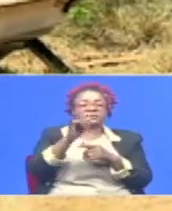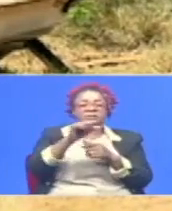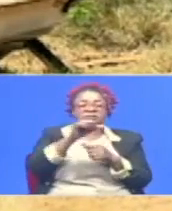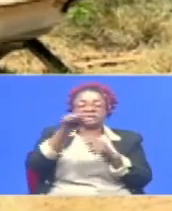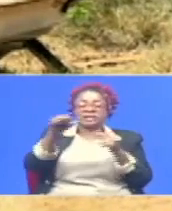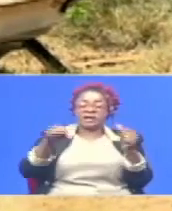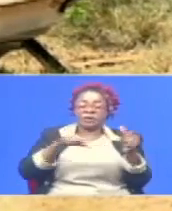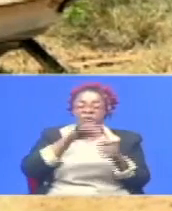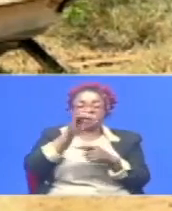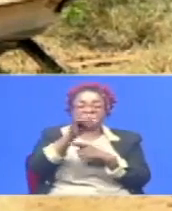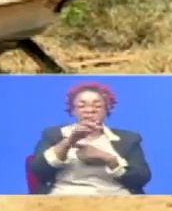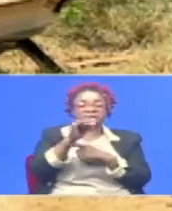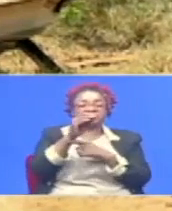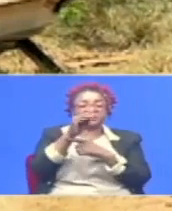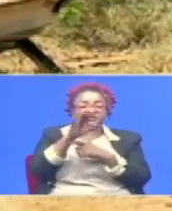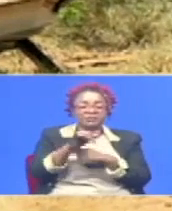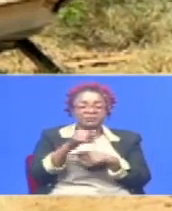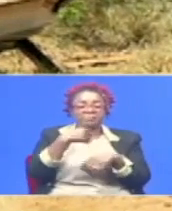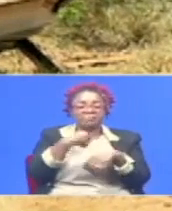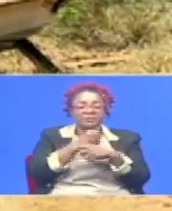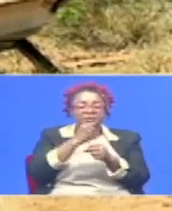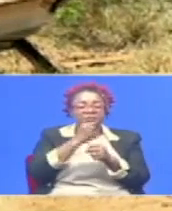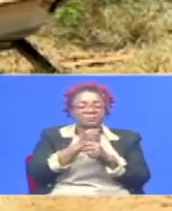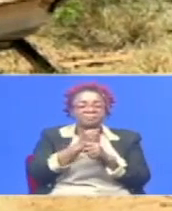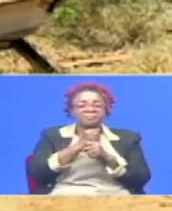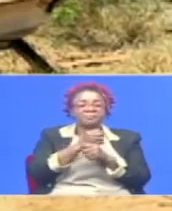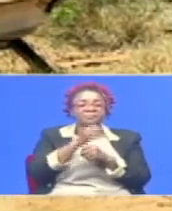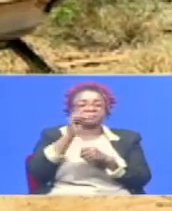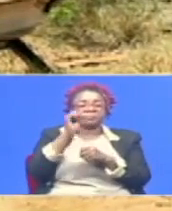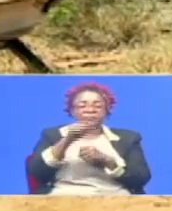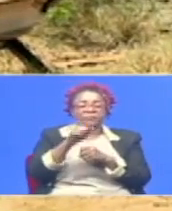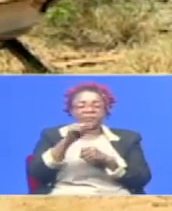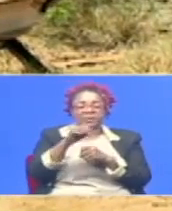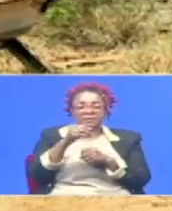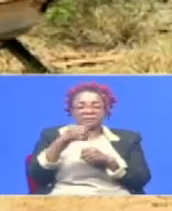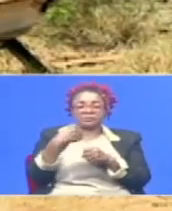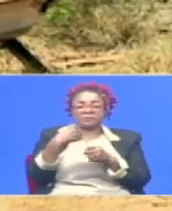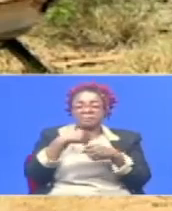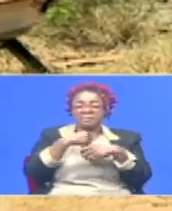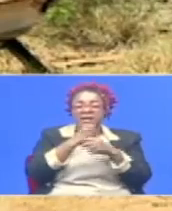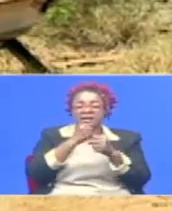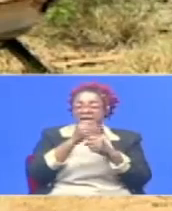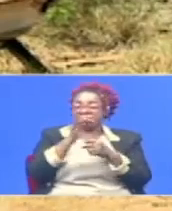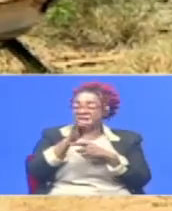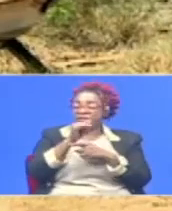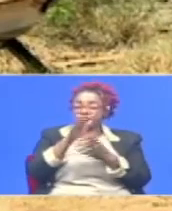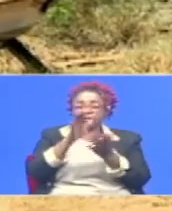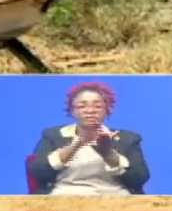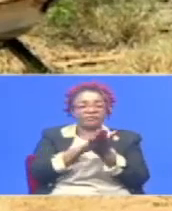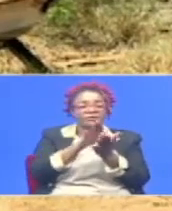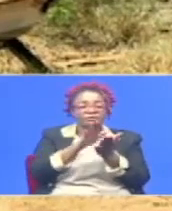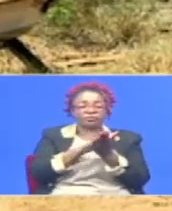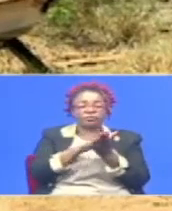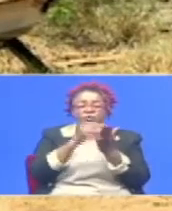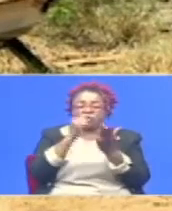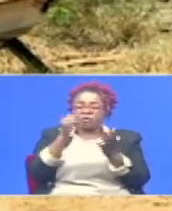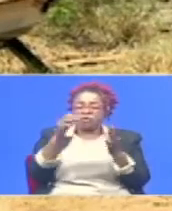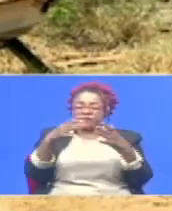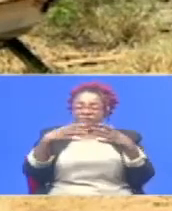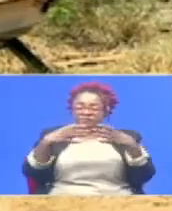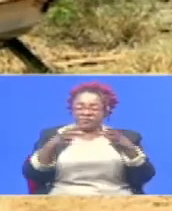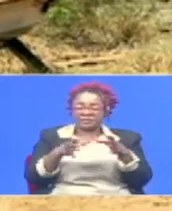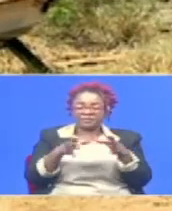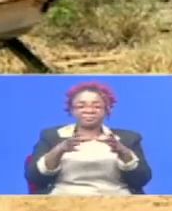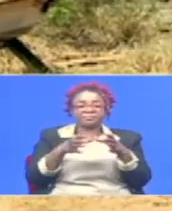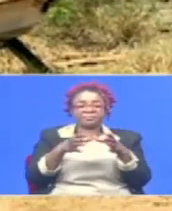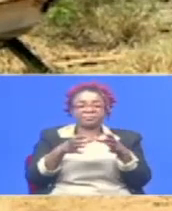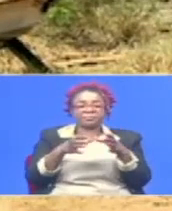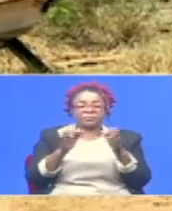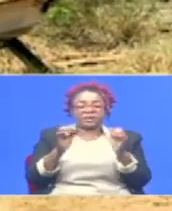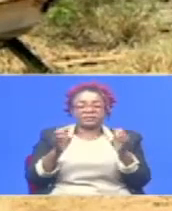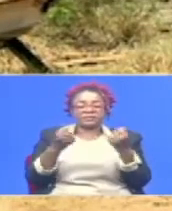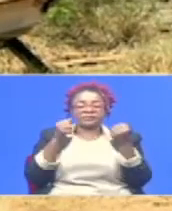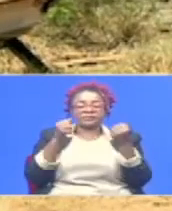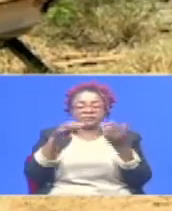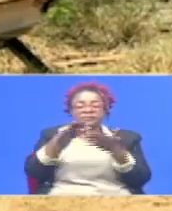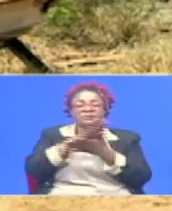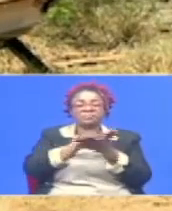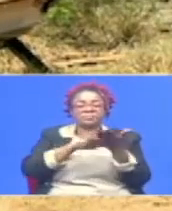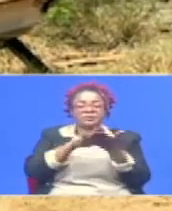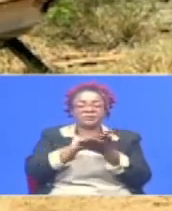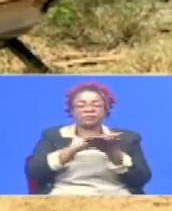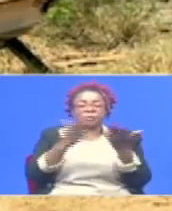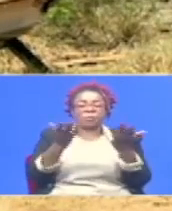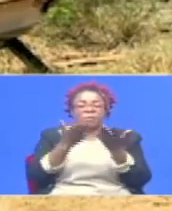species, pushing them to the verge of extinction, have forced the hands of conservation to confine them to this safe space where they can